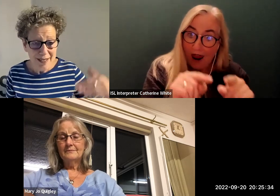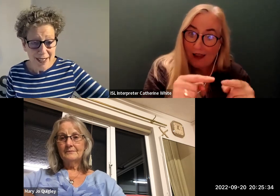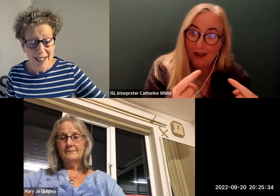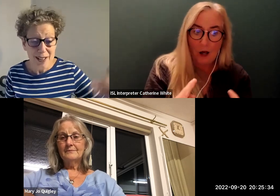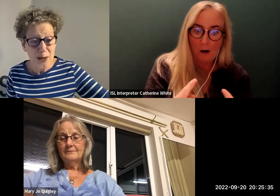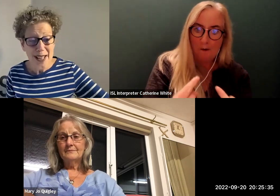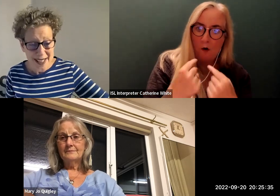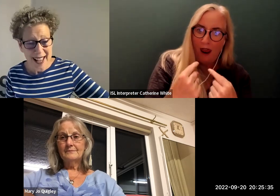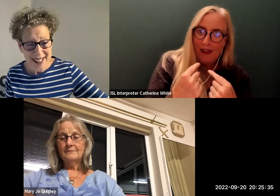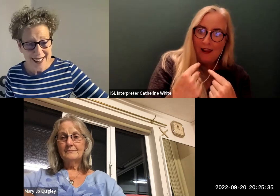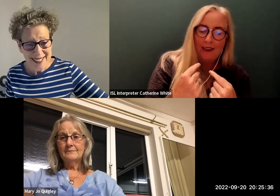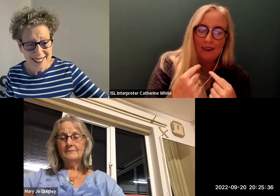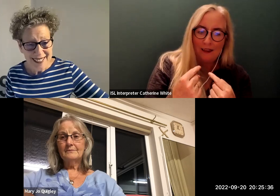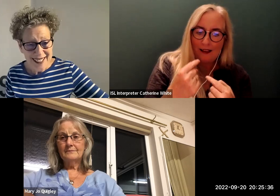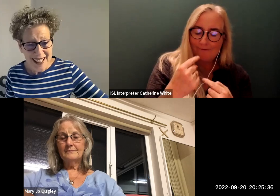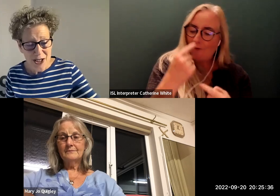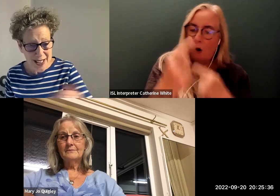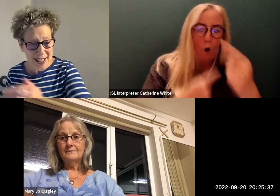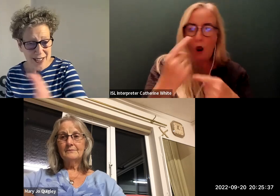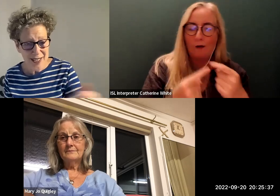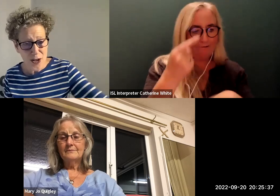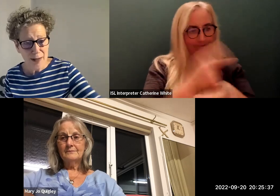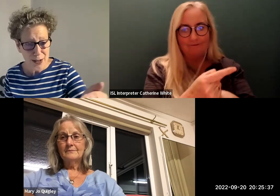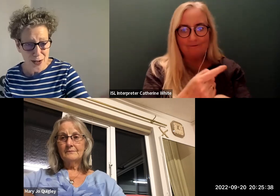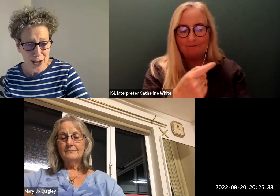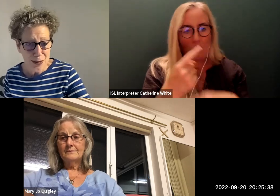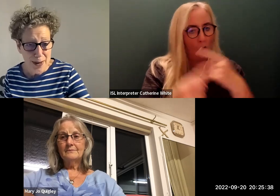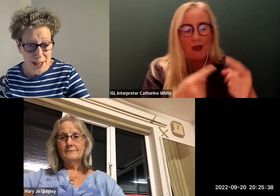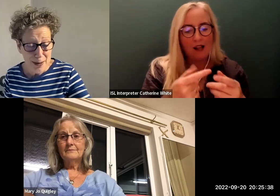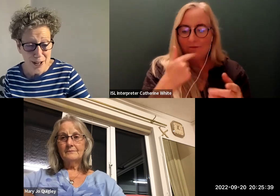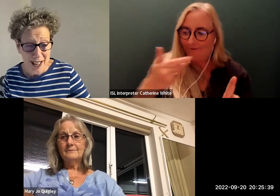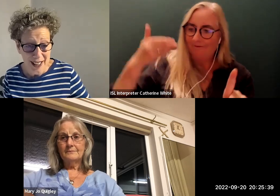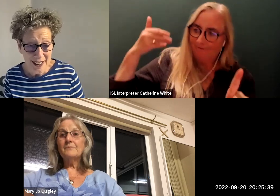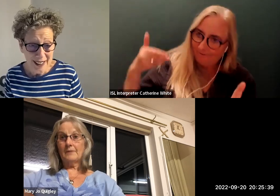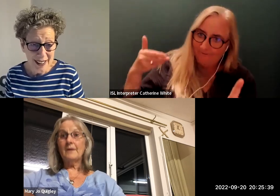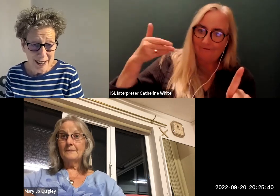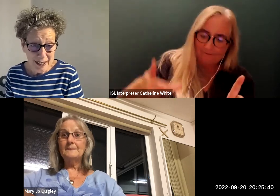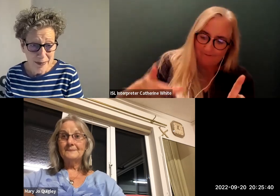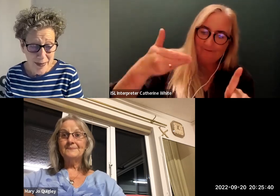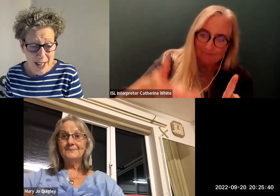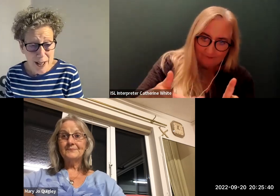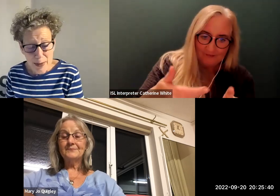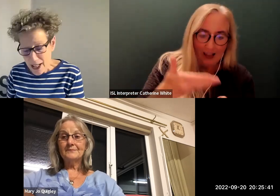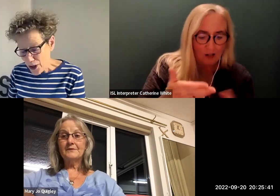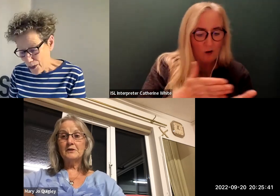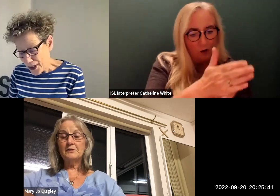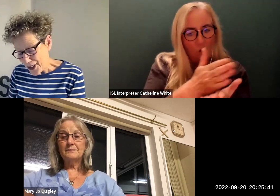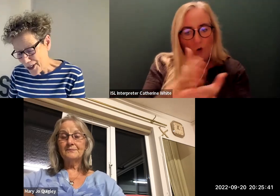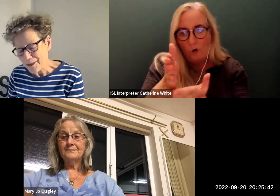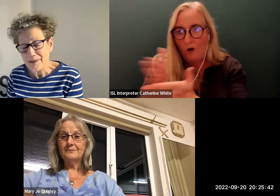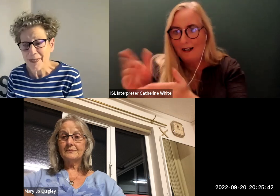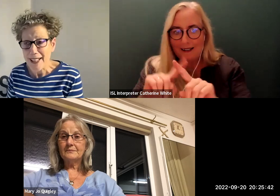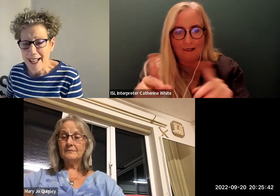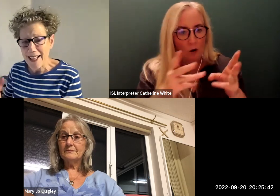bullying is always there. mm-hmm. It just travels through different medium, really. But if Very you true.